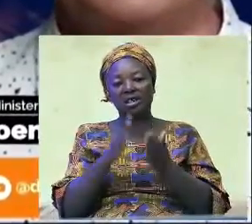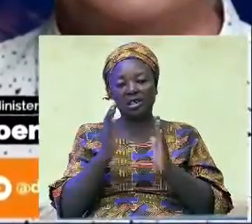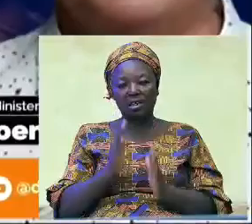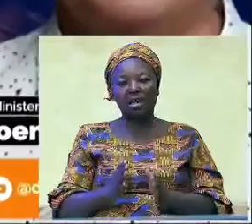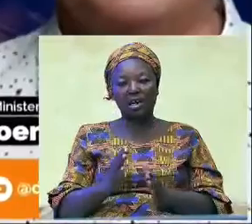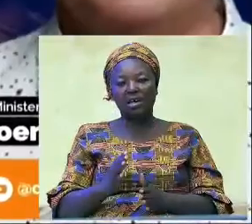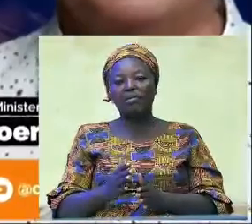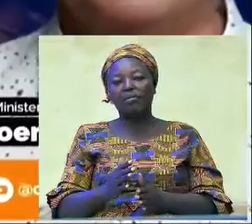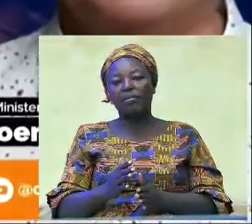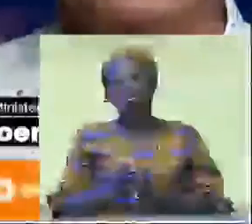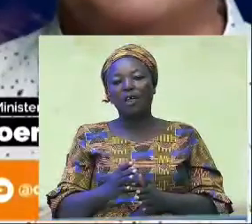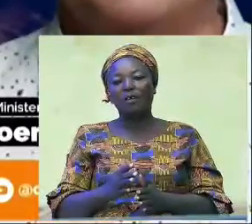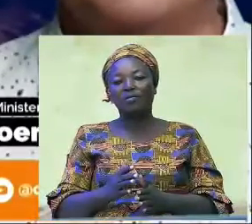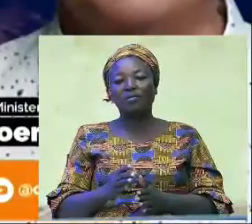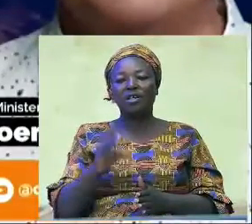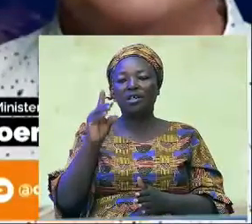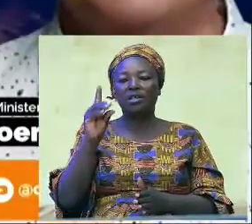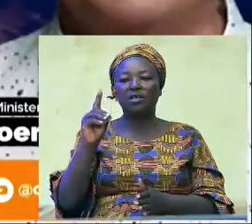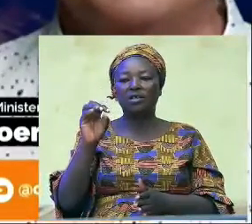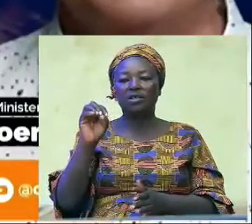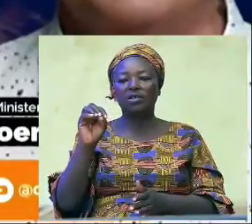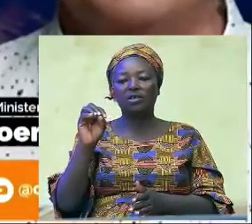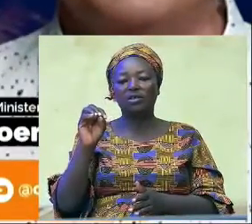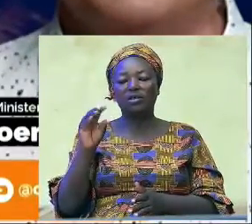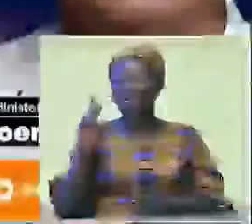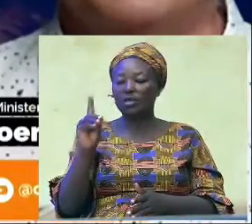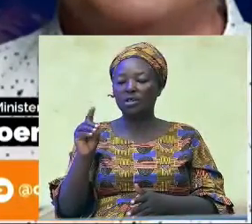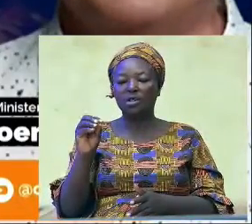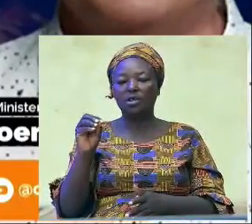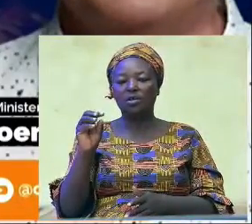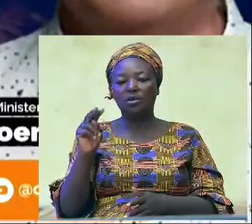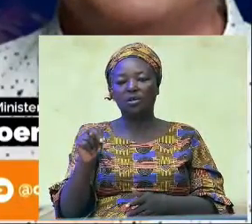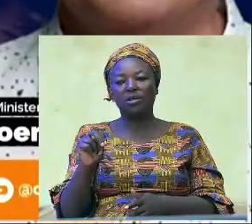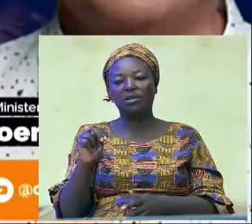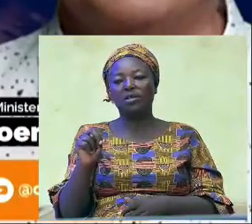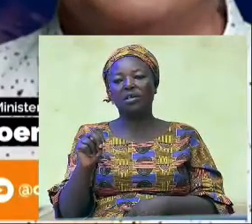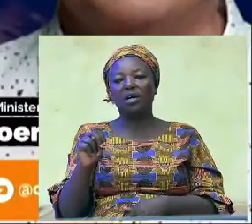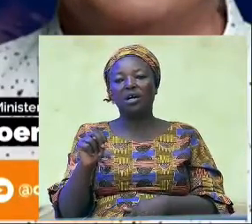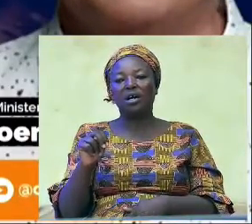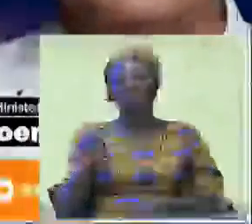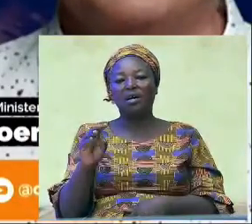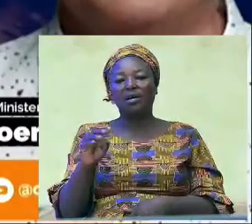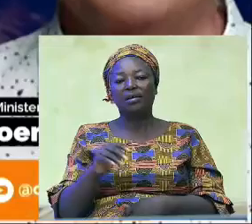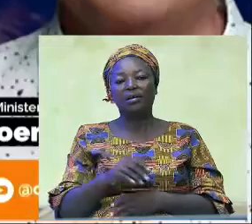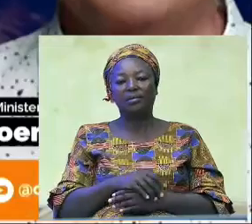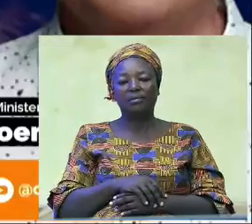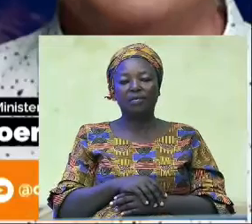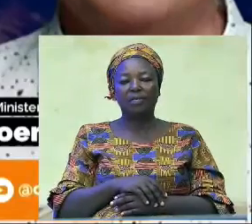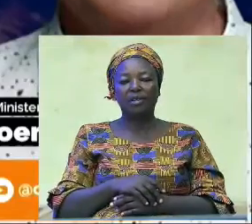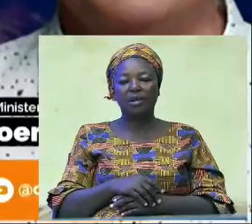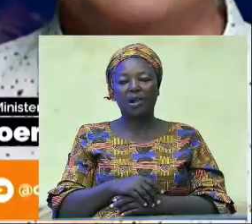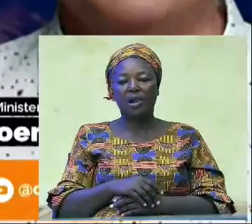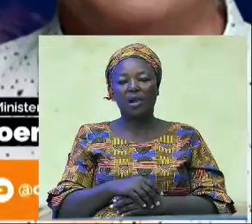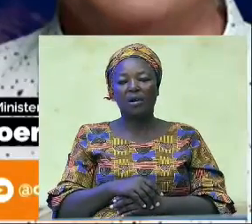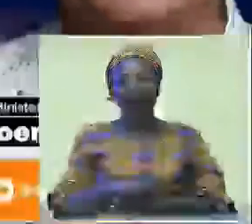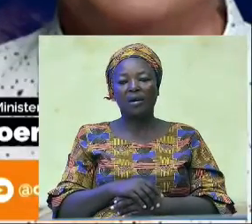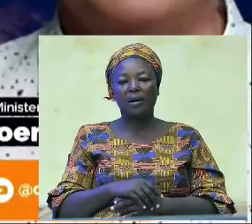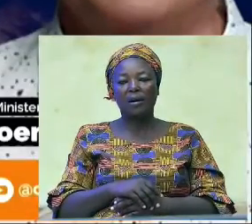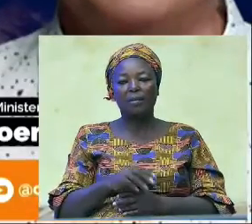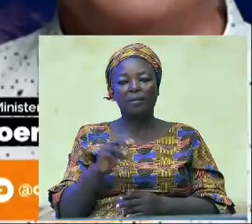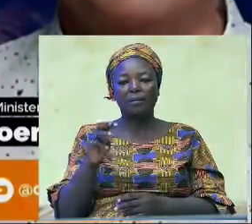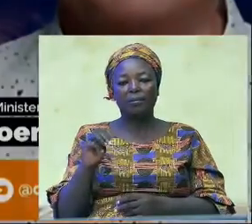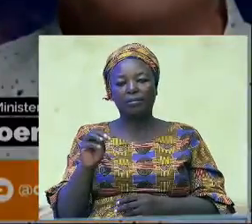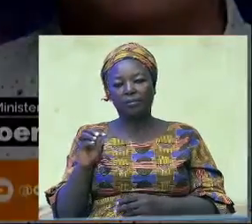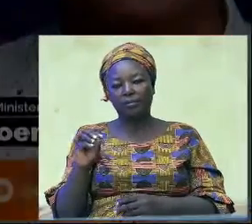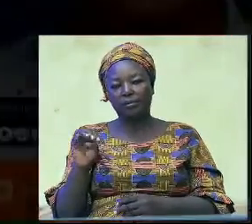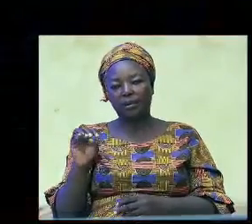Kumuyi, ministering alongside an international gospel artist, Dan Moen. Let everyone be